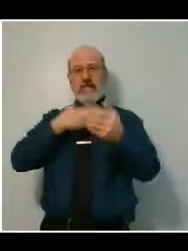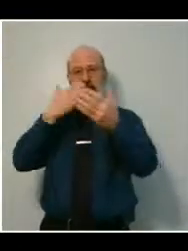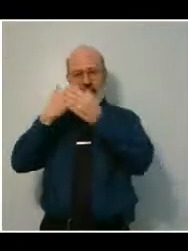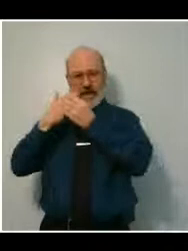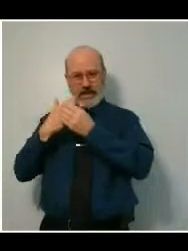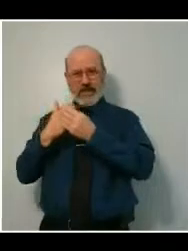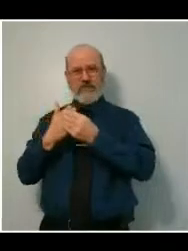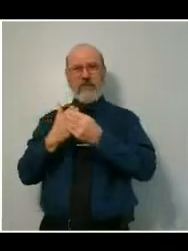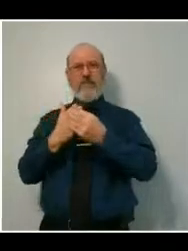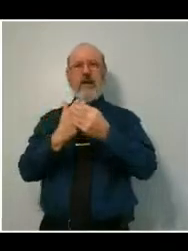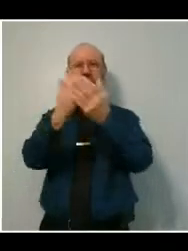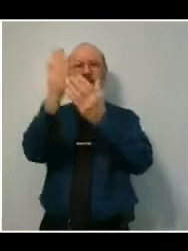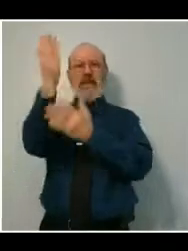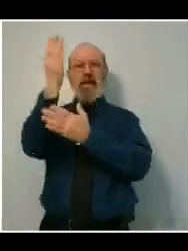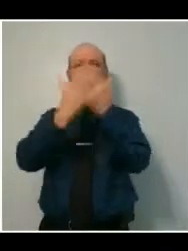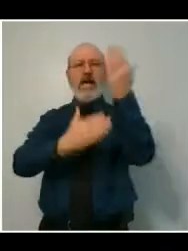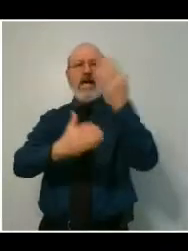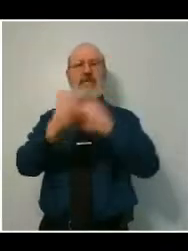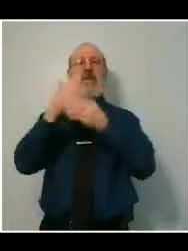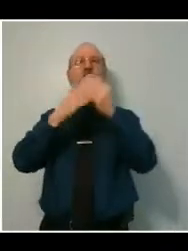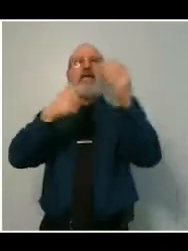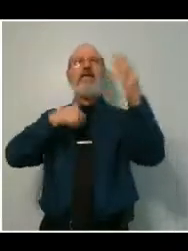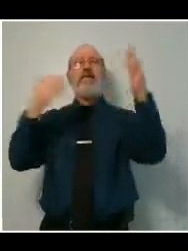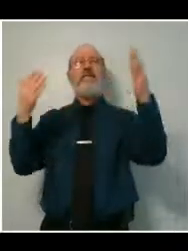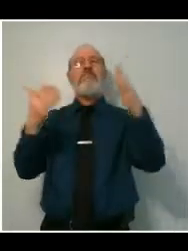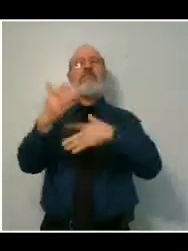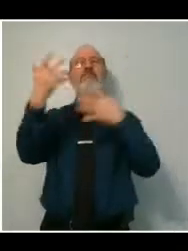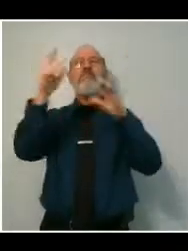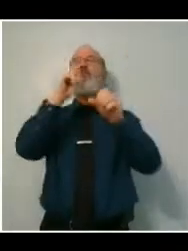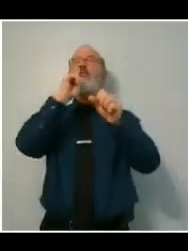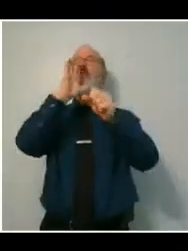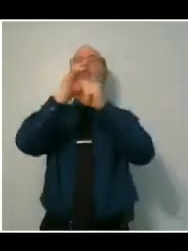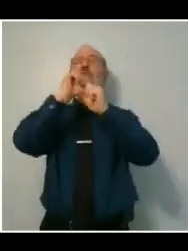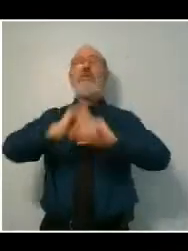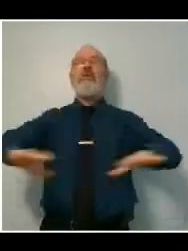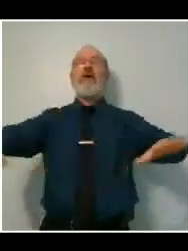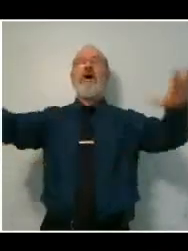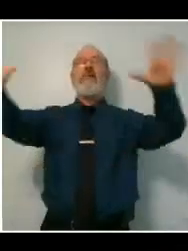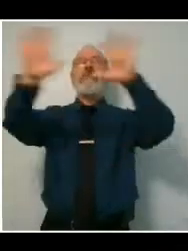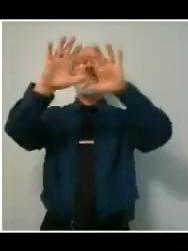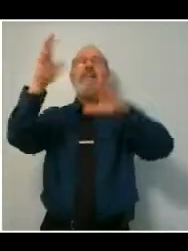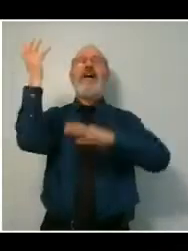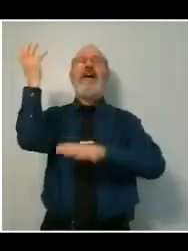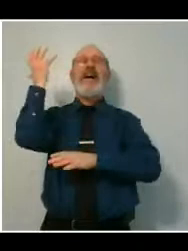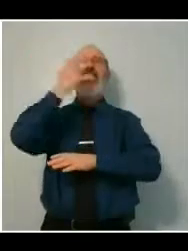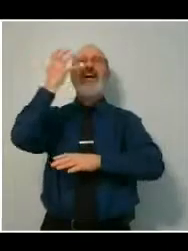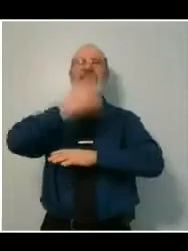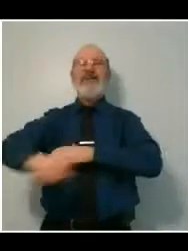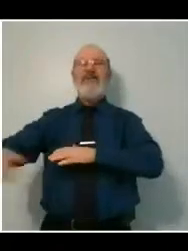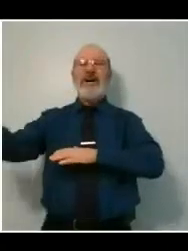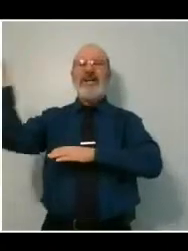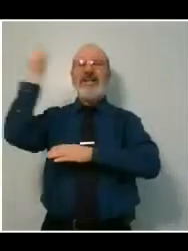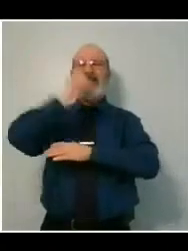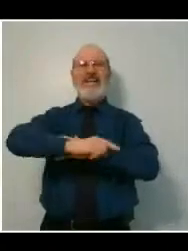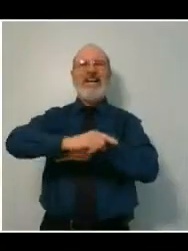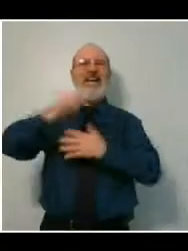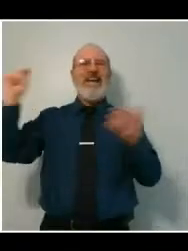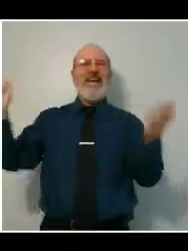takes me by the hand and leads me through the promised land, what a